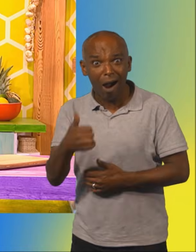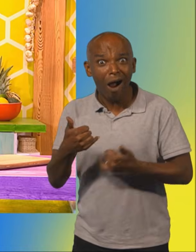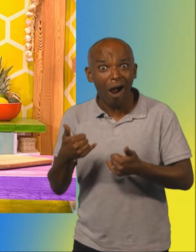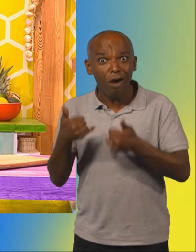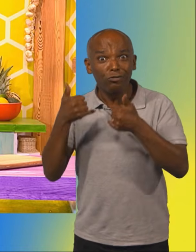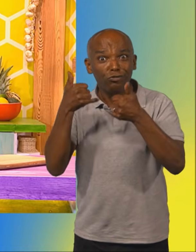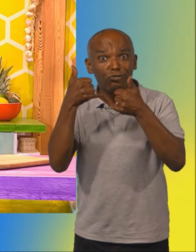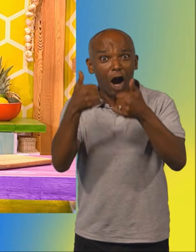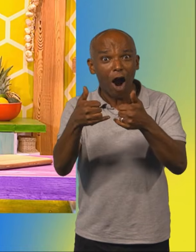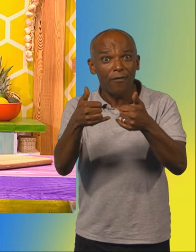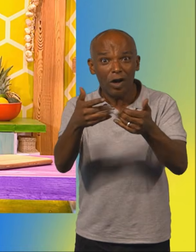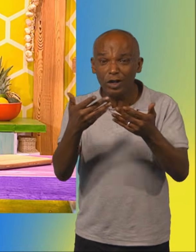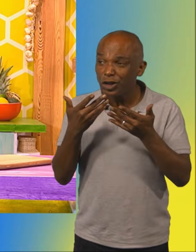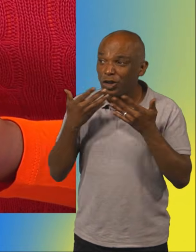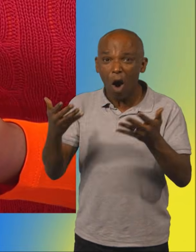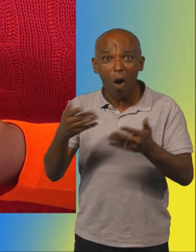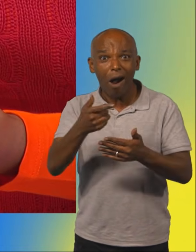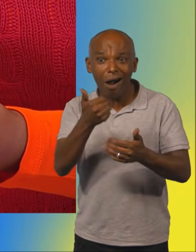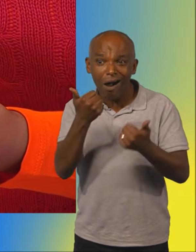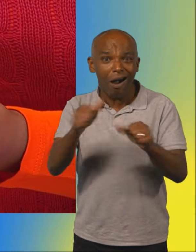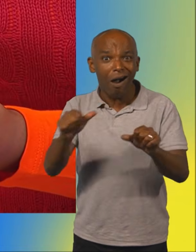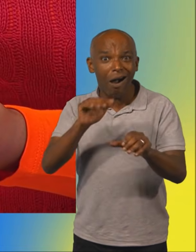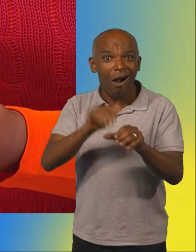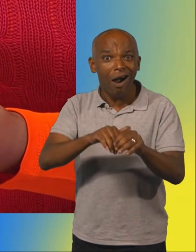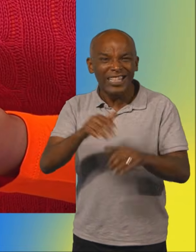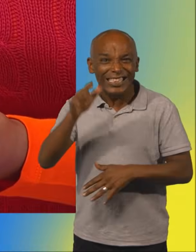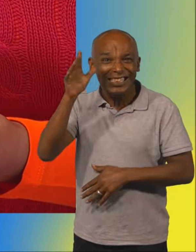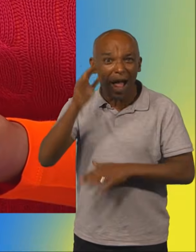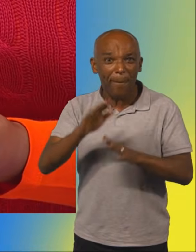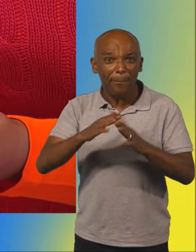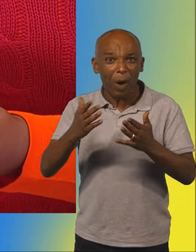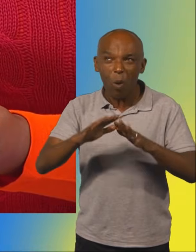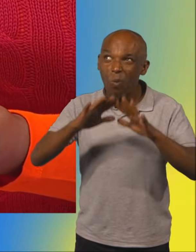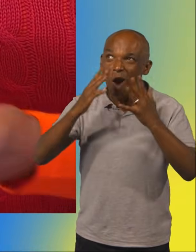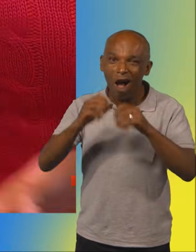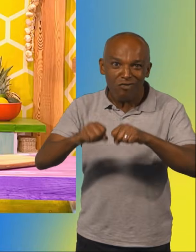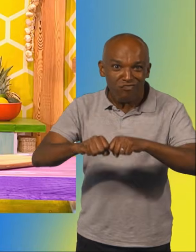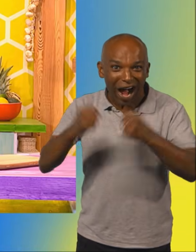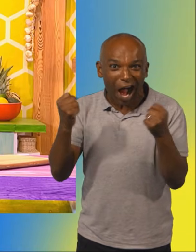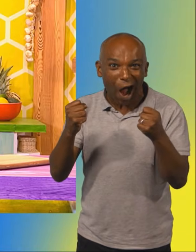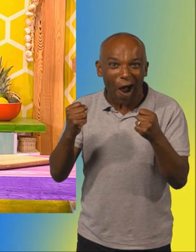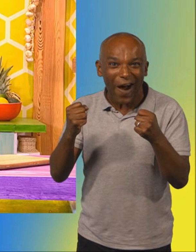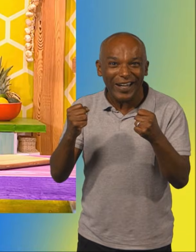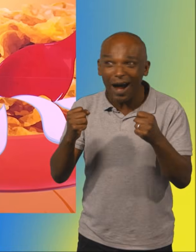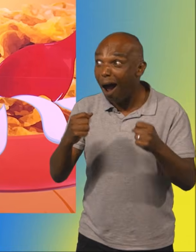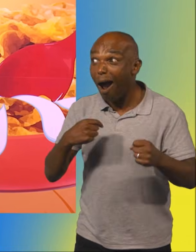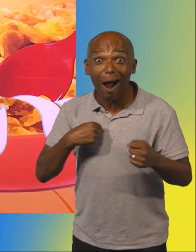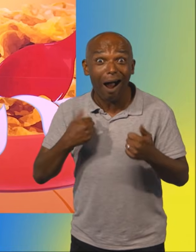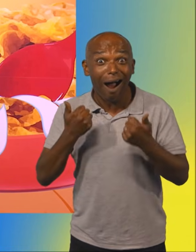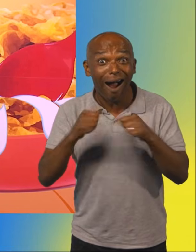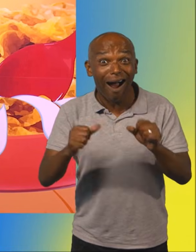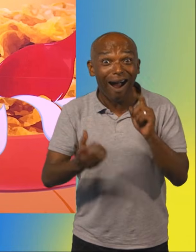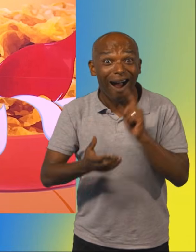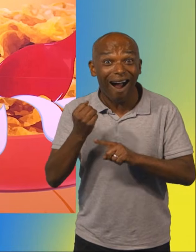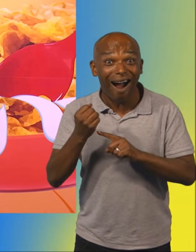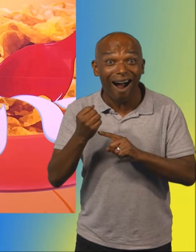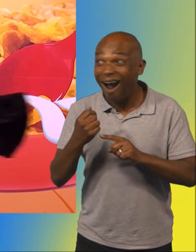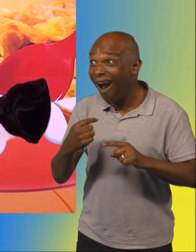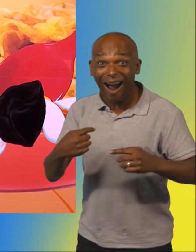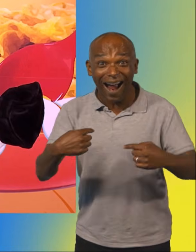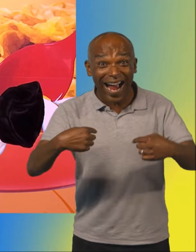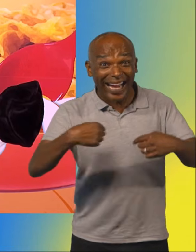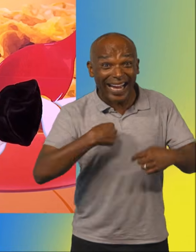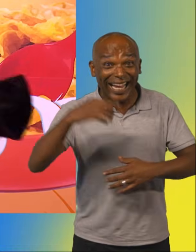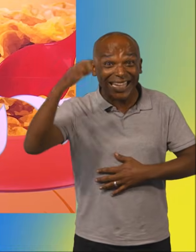Look, Small, you've got a trophy to show that you're in the Silly Book of World Records. I did it! I'm a silly